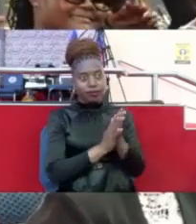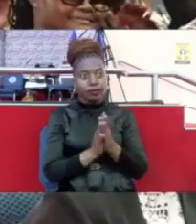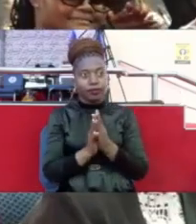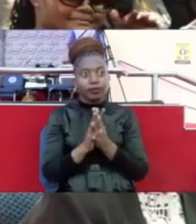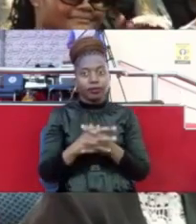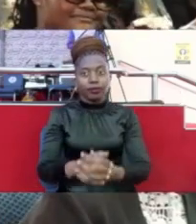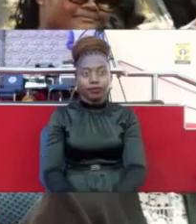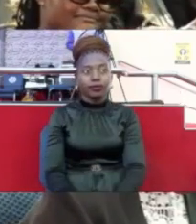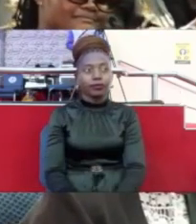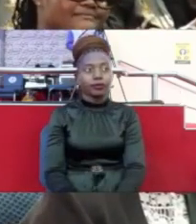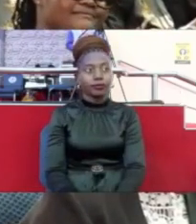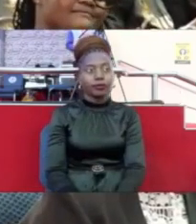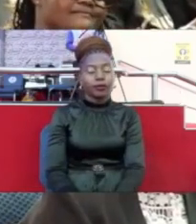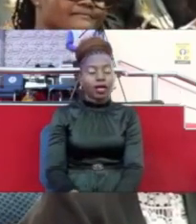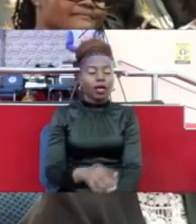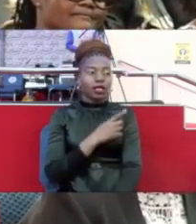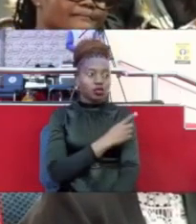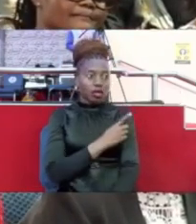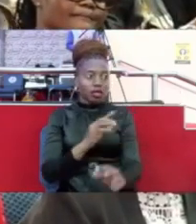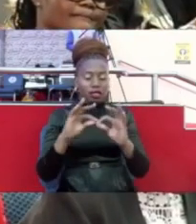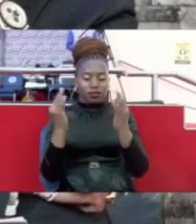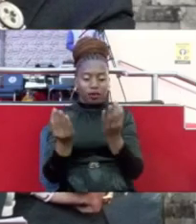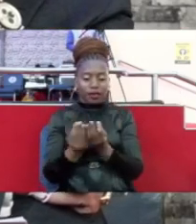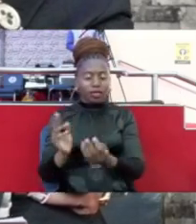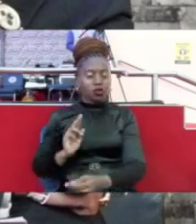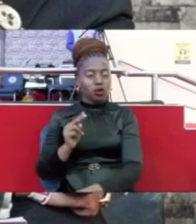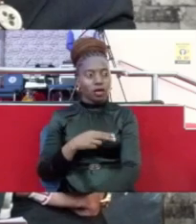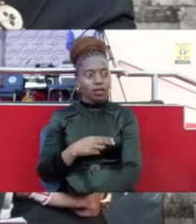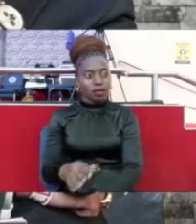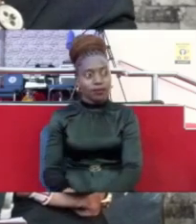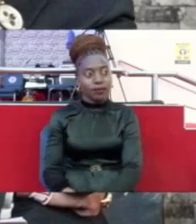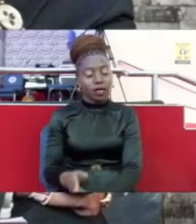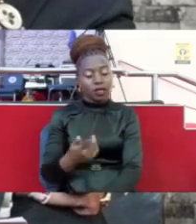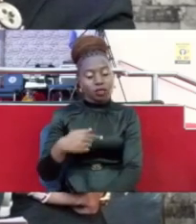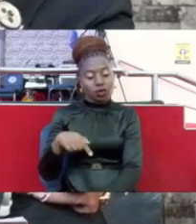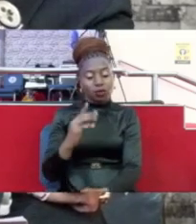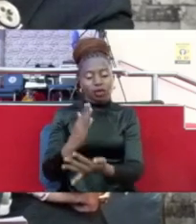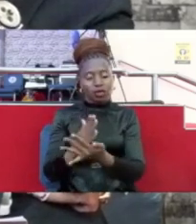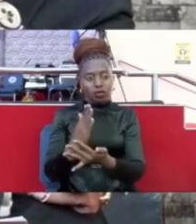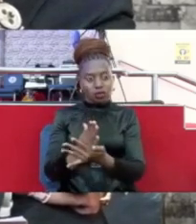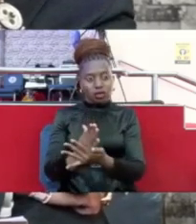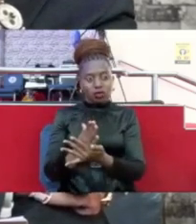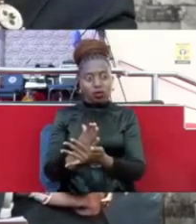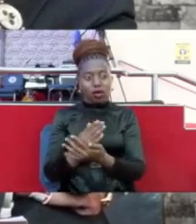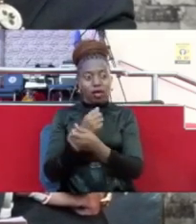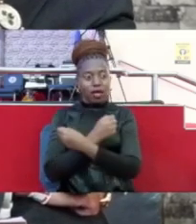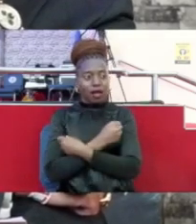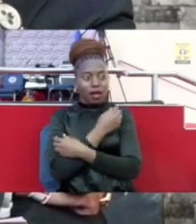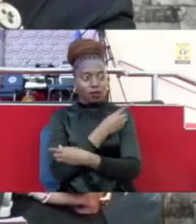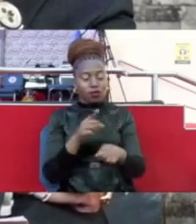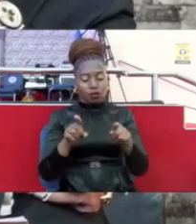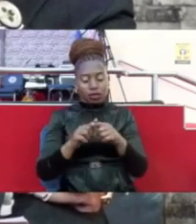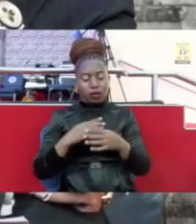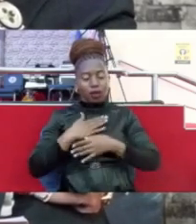is family to us. So we truly, truly love you and appreciate you